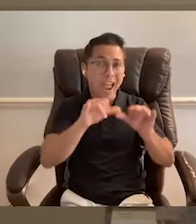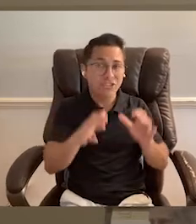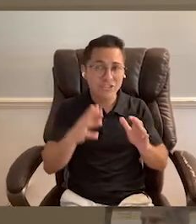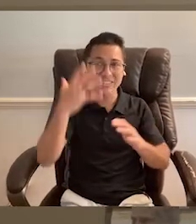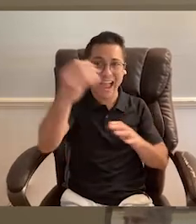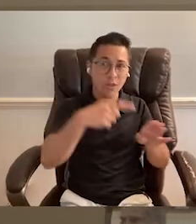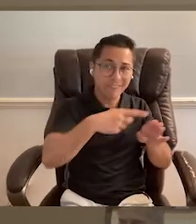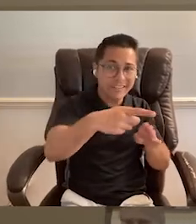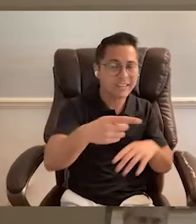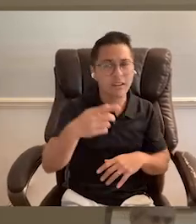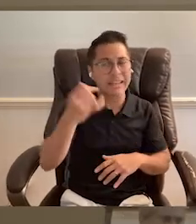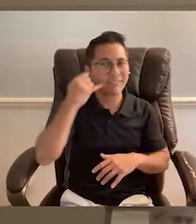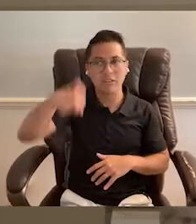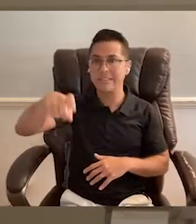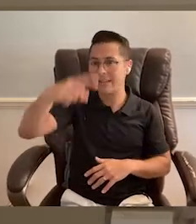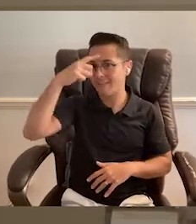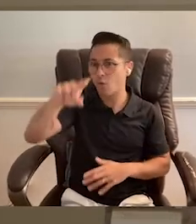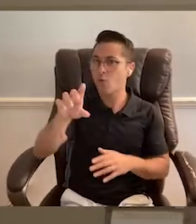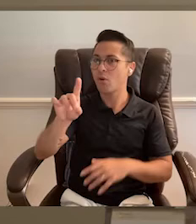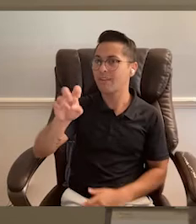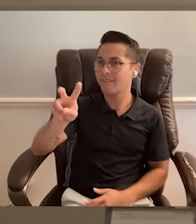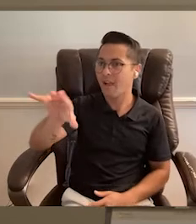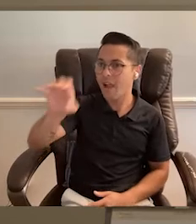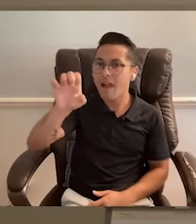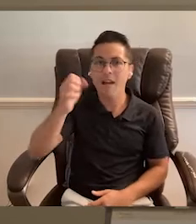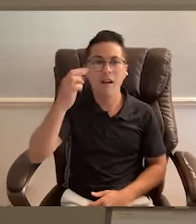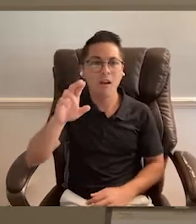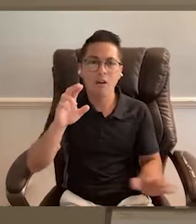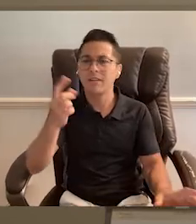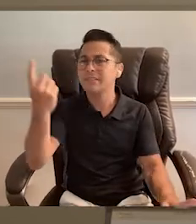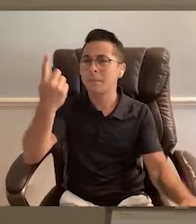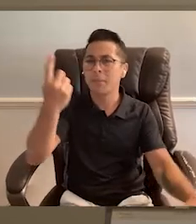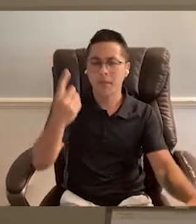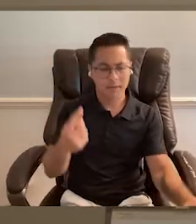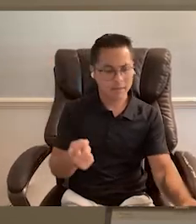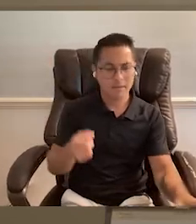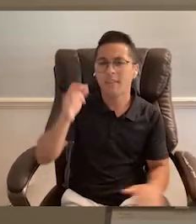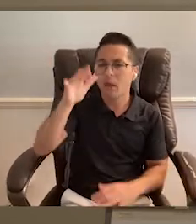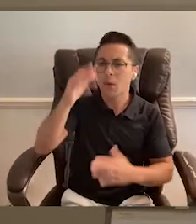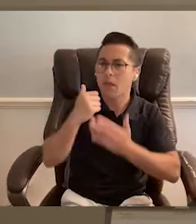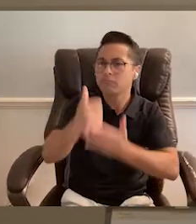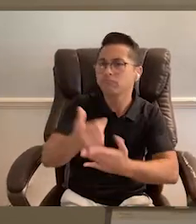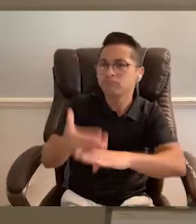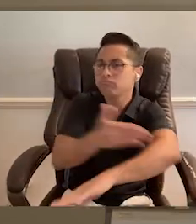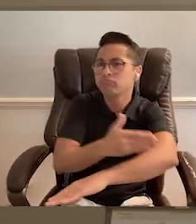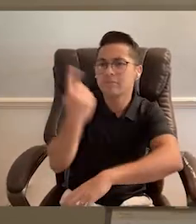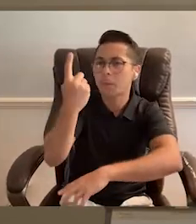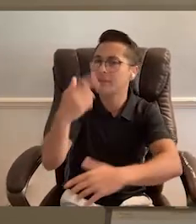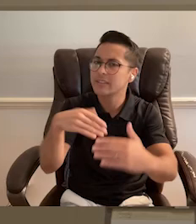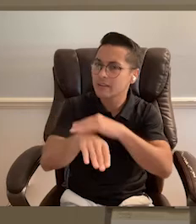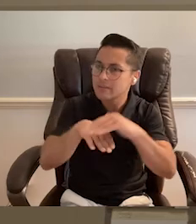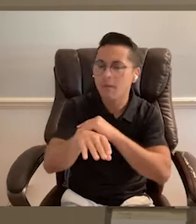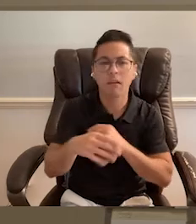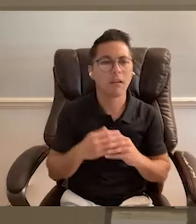not been at that same pace. And some of it might be for social reasons. Some of it might be that